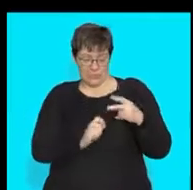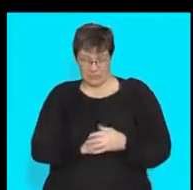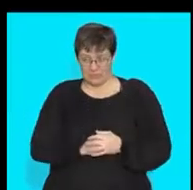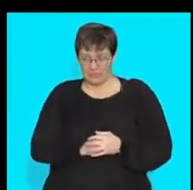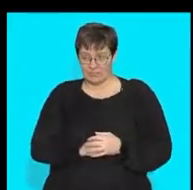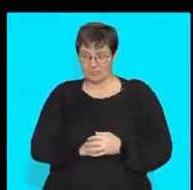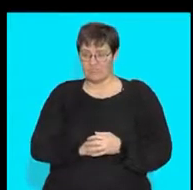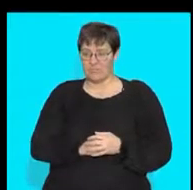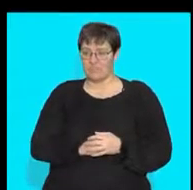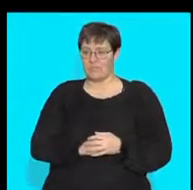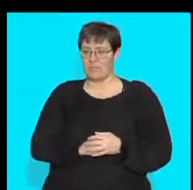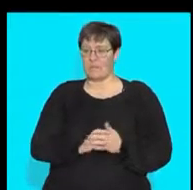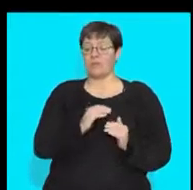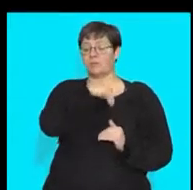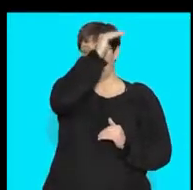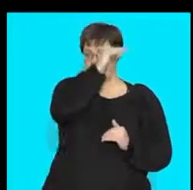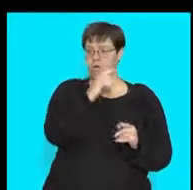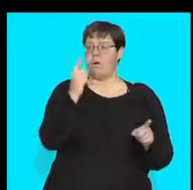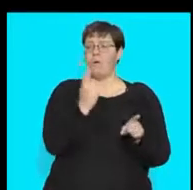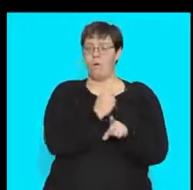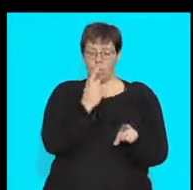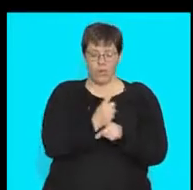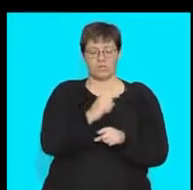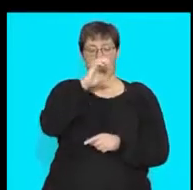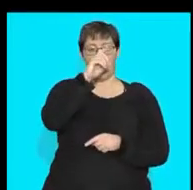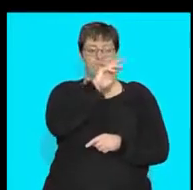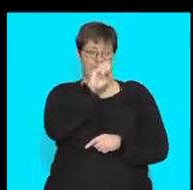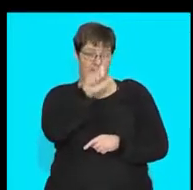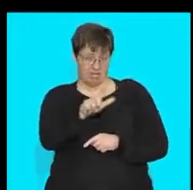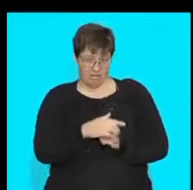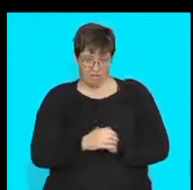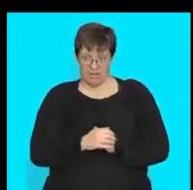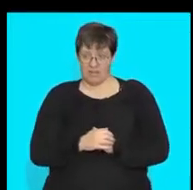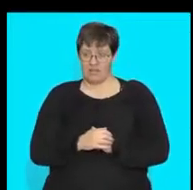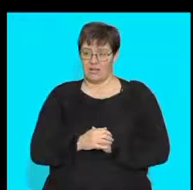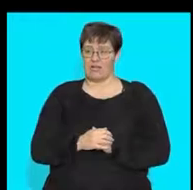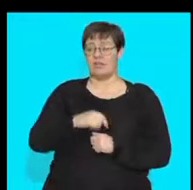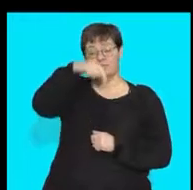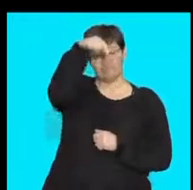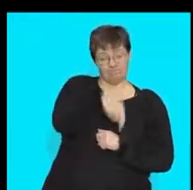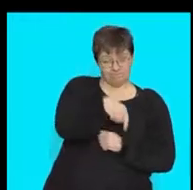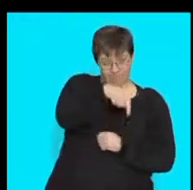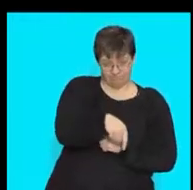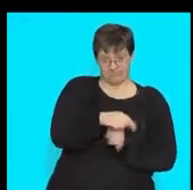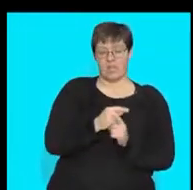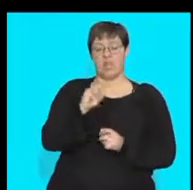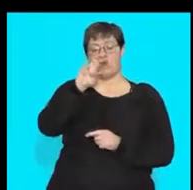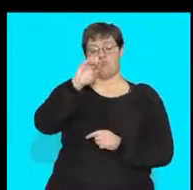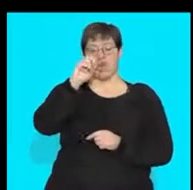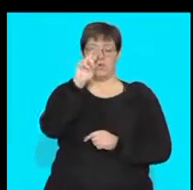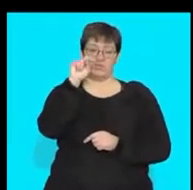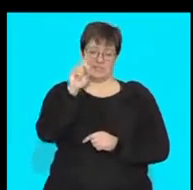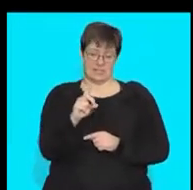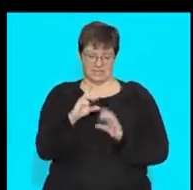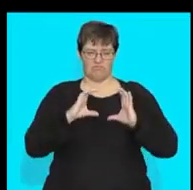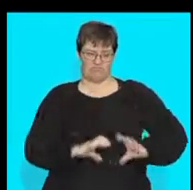windows of the inner ear. The top one is always oval. Top one is always oval, and the bottom